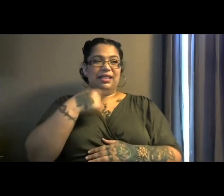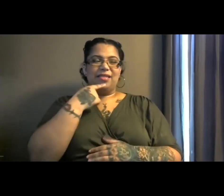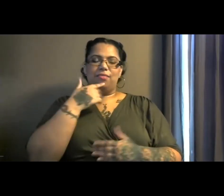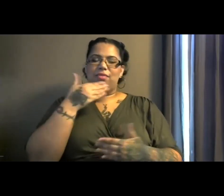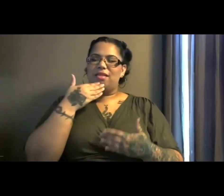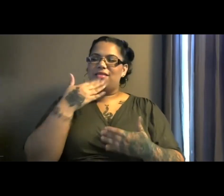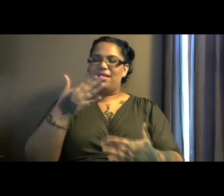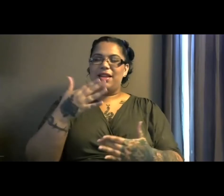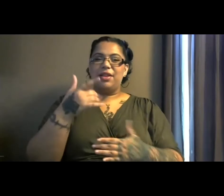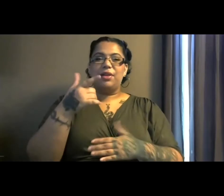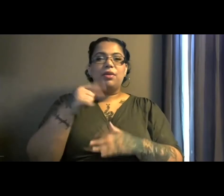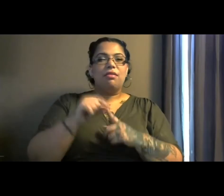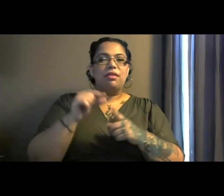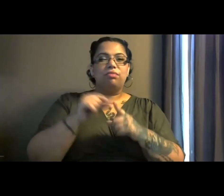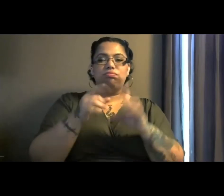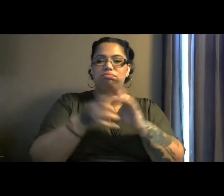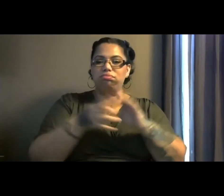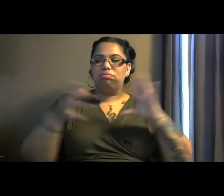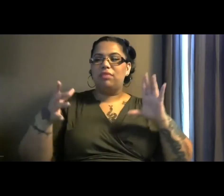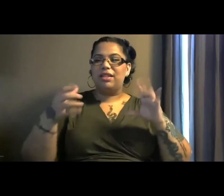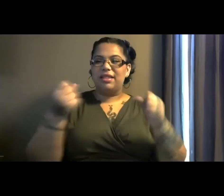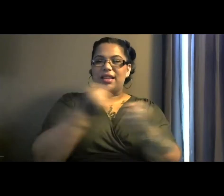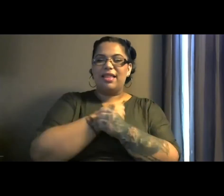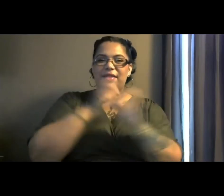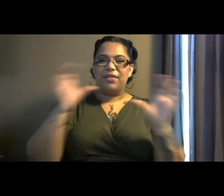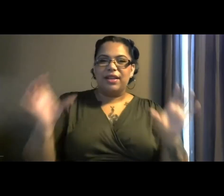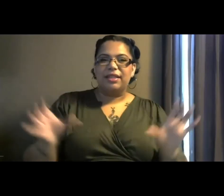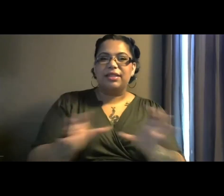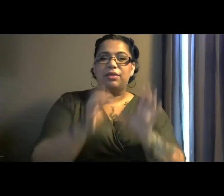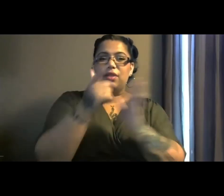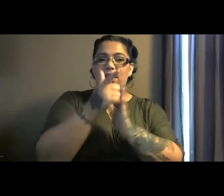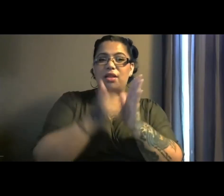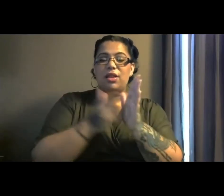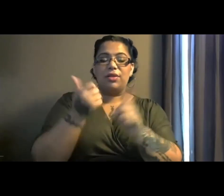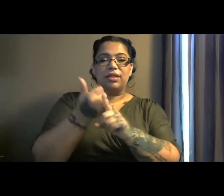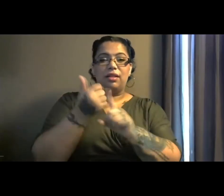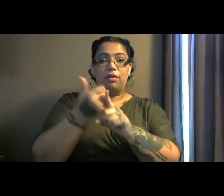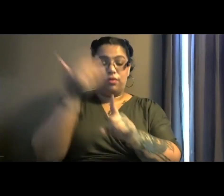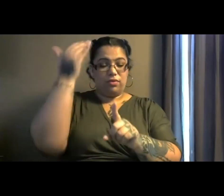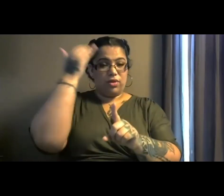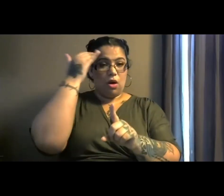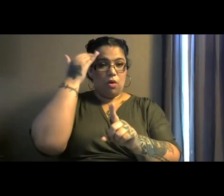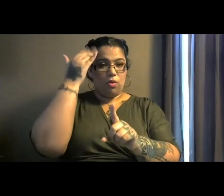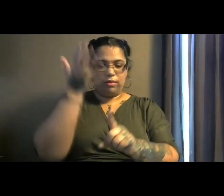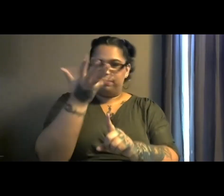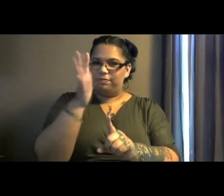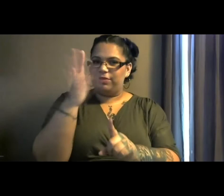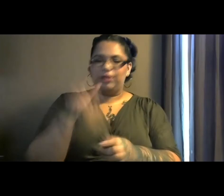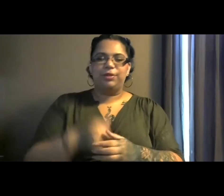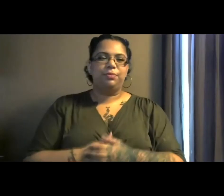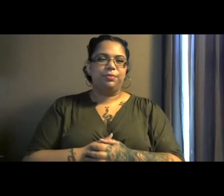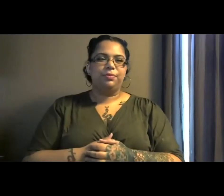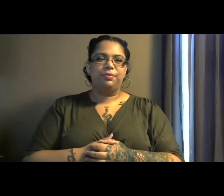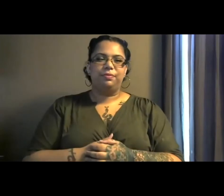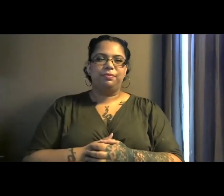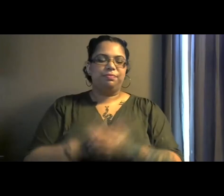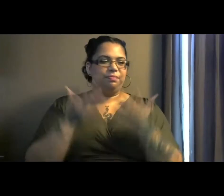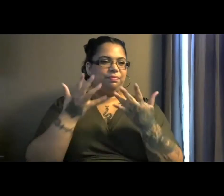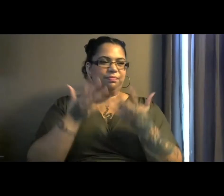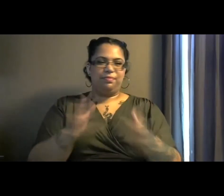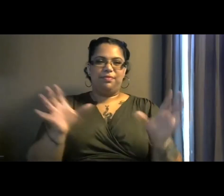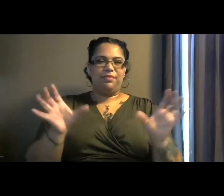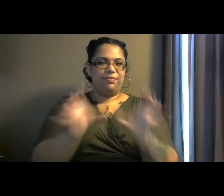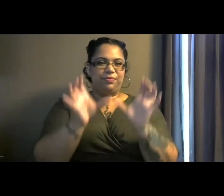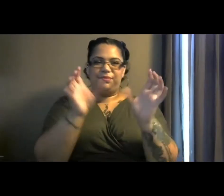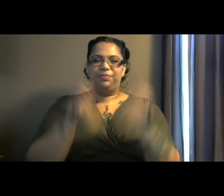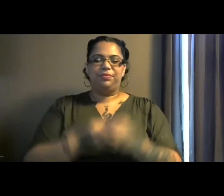loving activity of the law itself, knowing it is already done and done already.